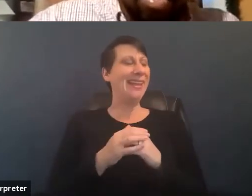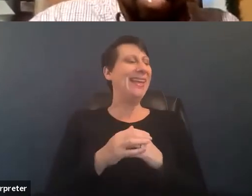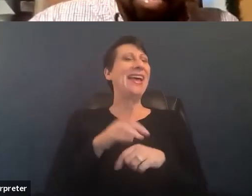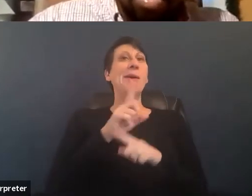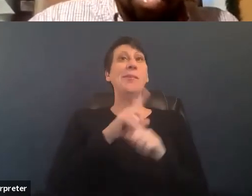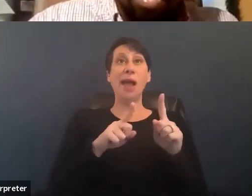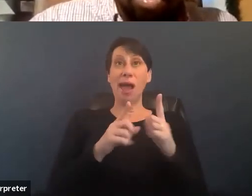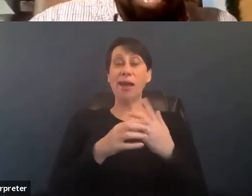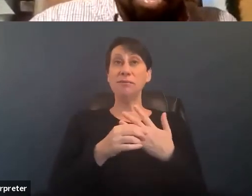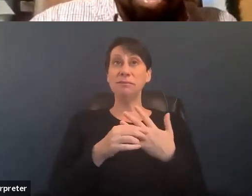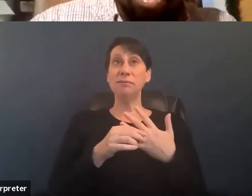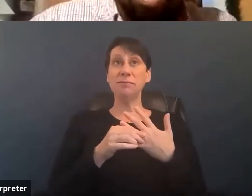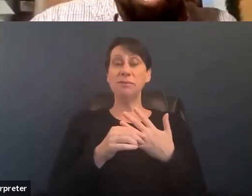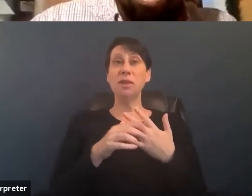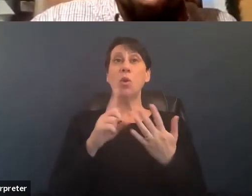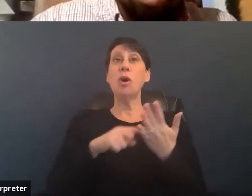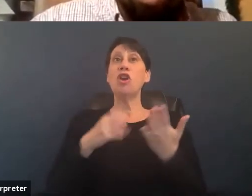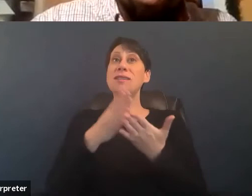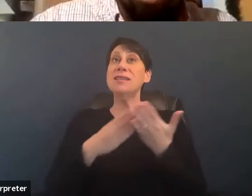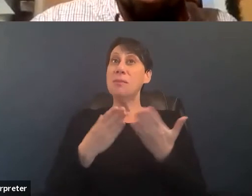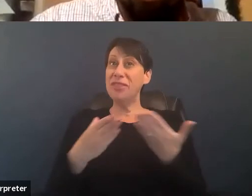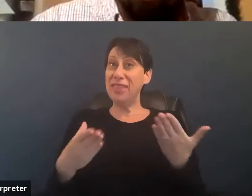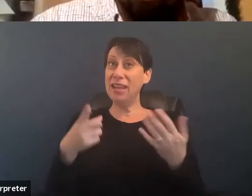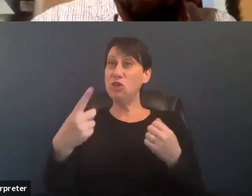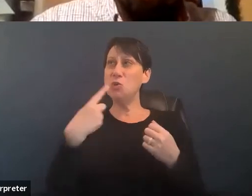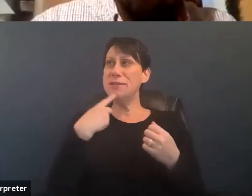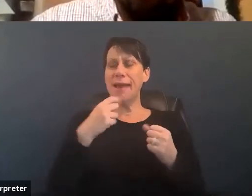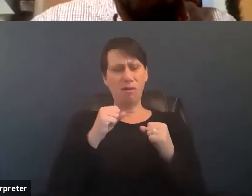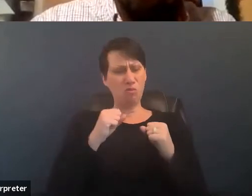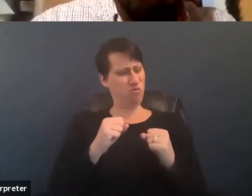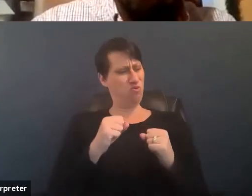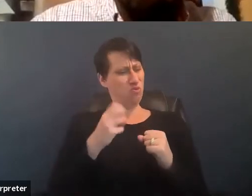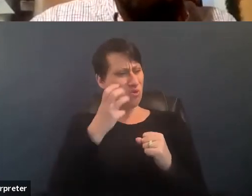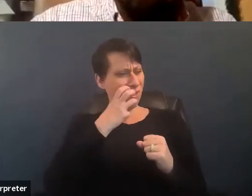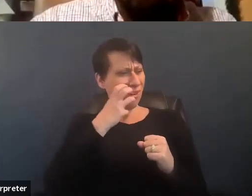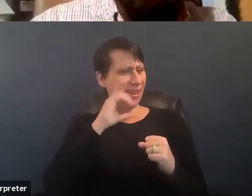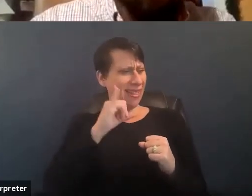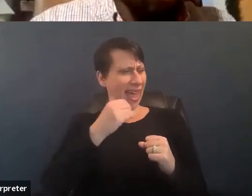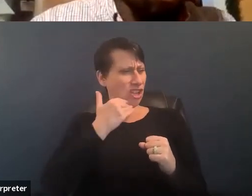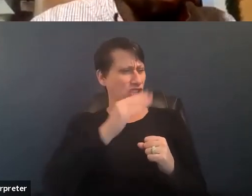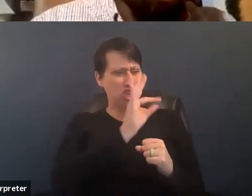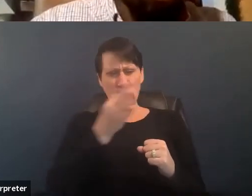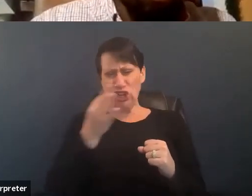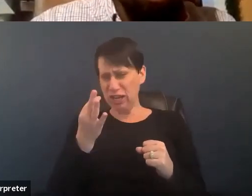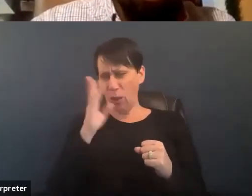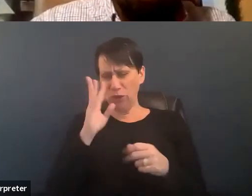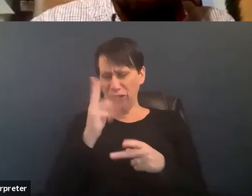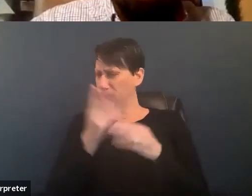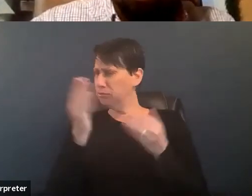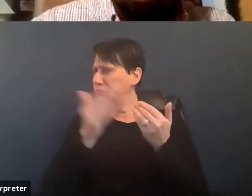are some of those things that you said, man, this is really good and I'm gonna hold on to this?